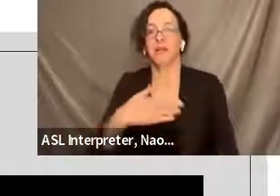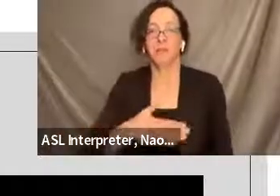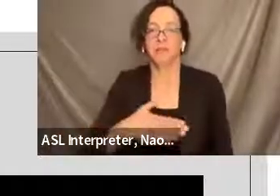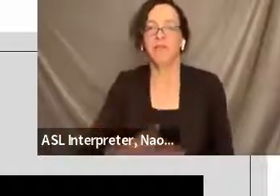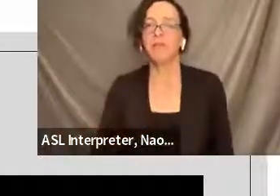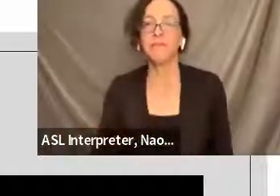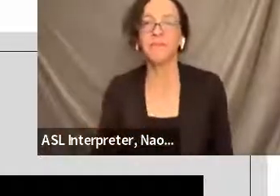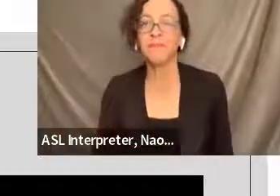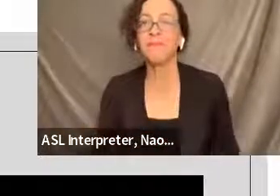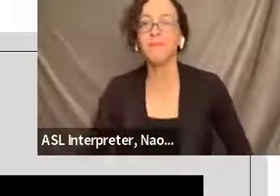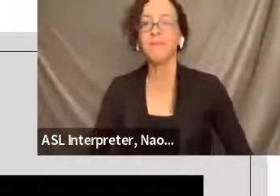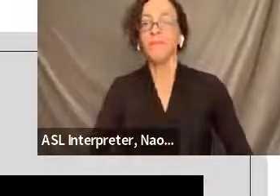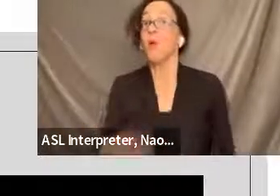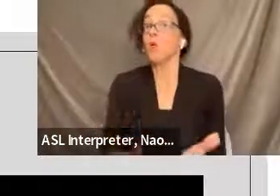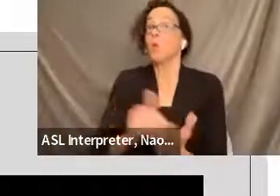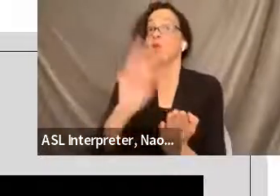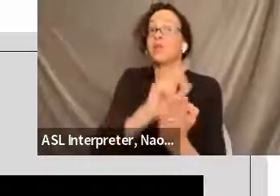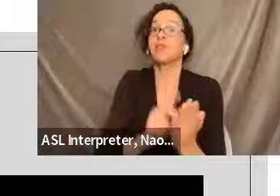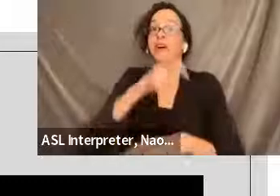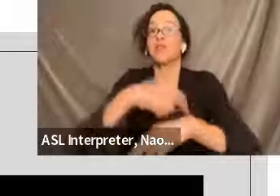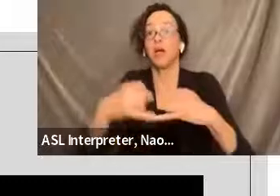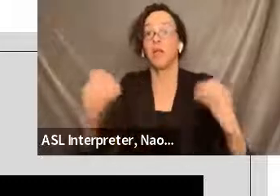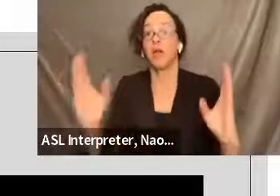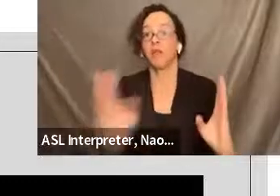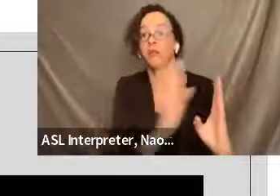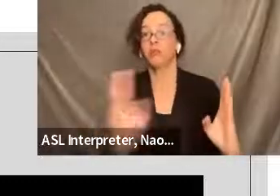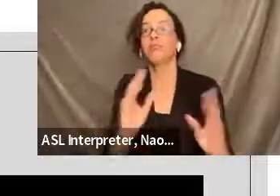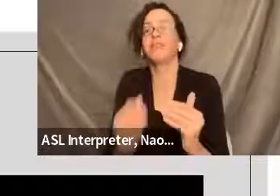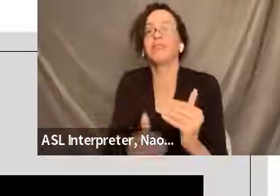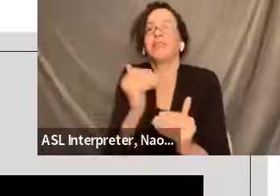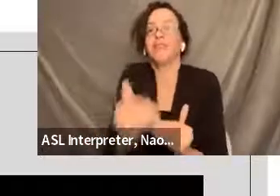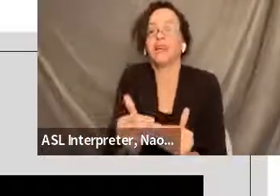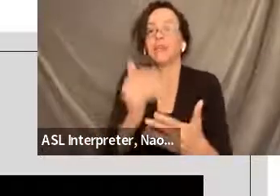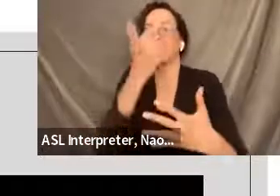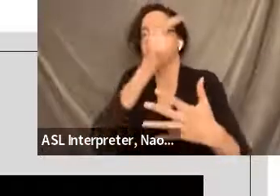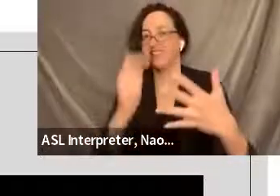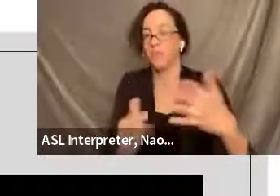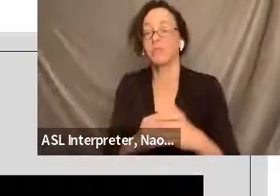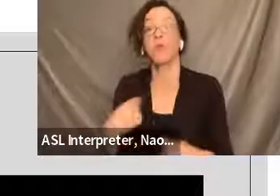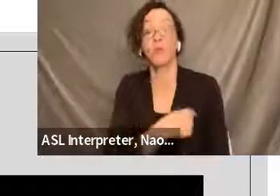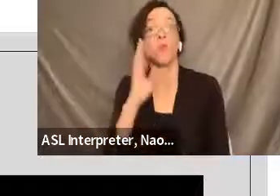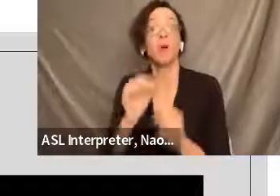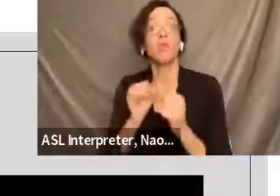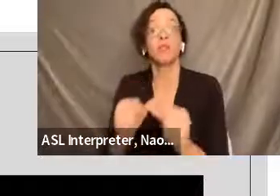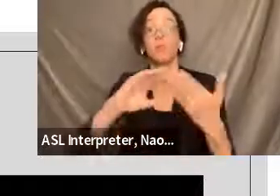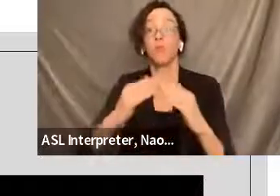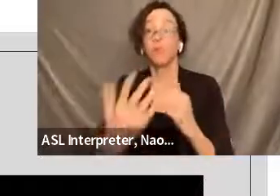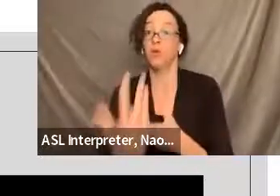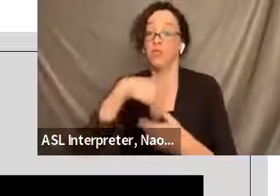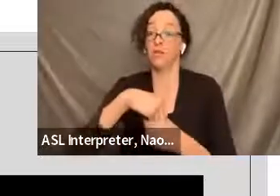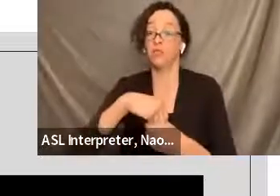So the redesign timeline and next steps. So we are going to continue this community engagement through next week.